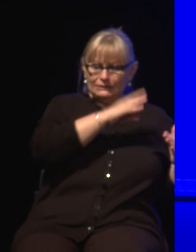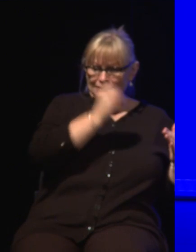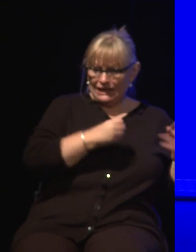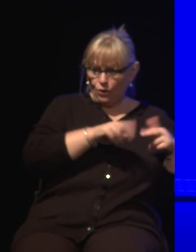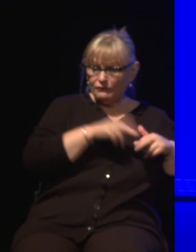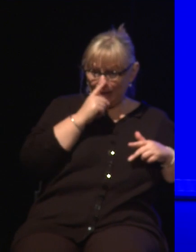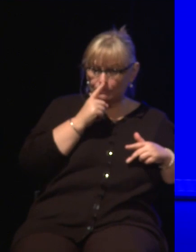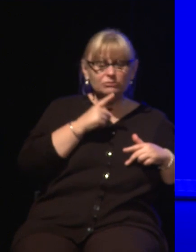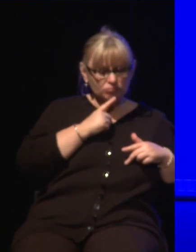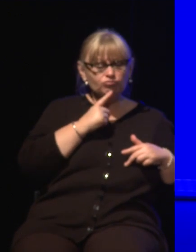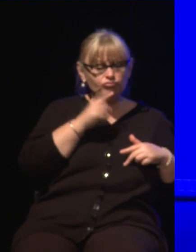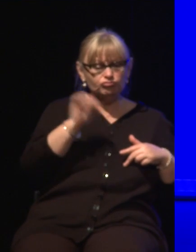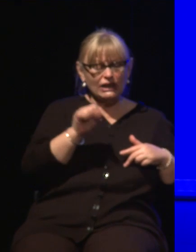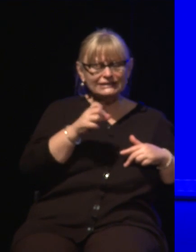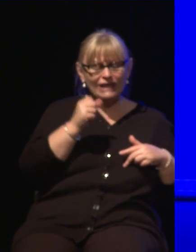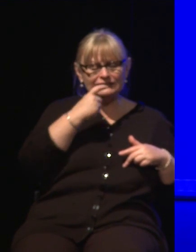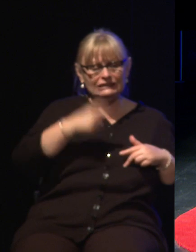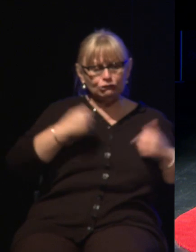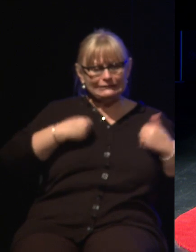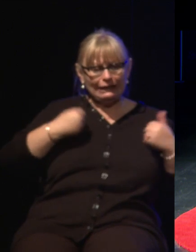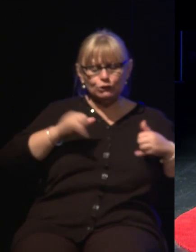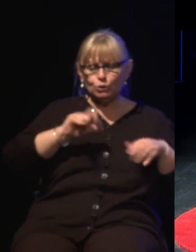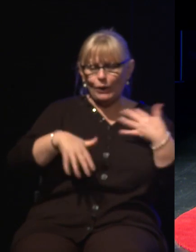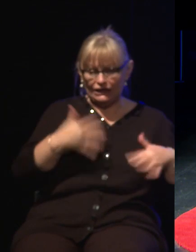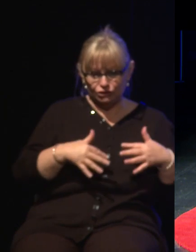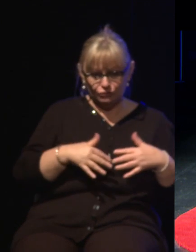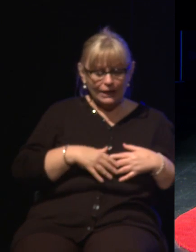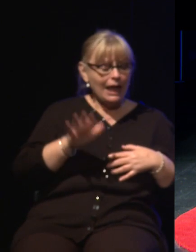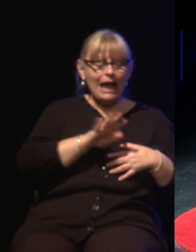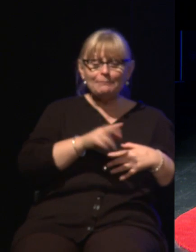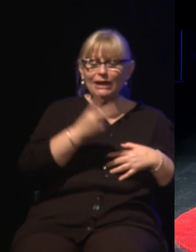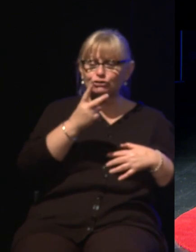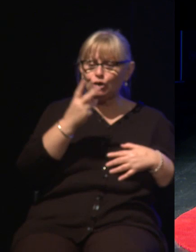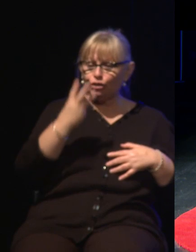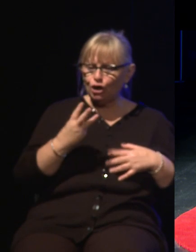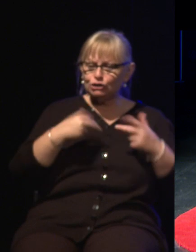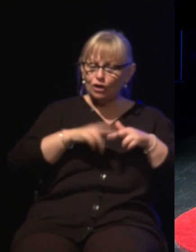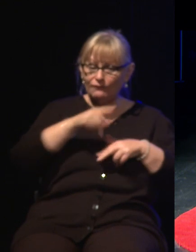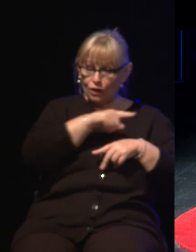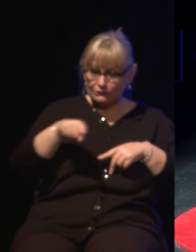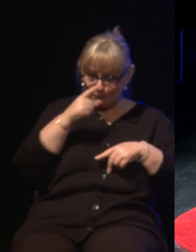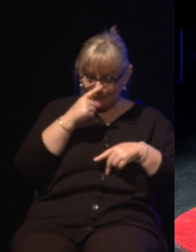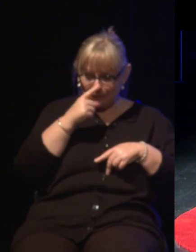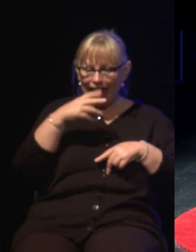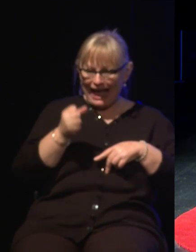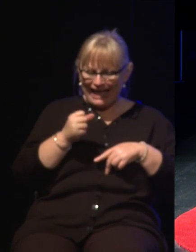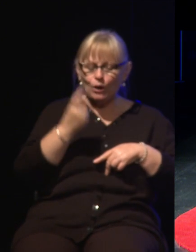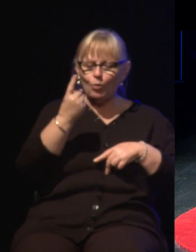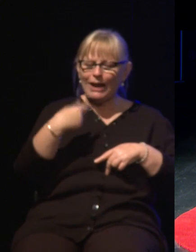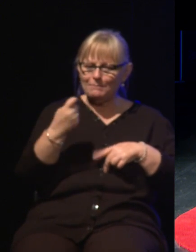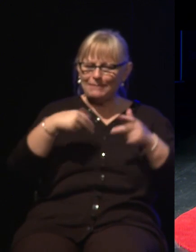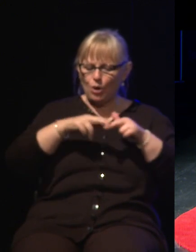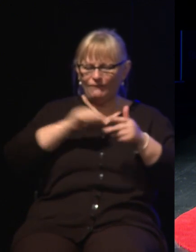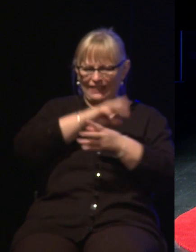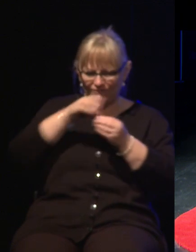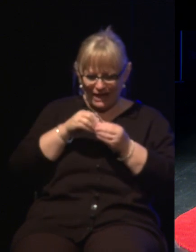individuals experience a serious illness or injury, and about 2/3 of house people also have a member of their immediate